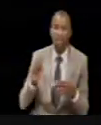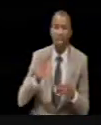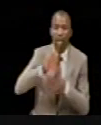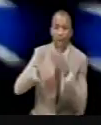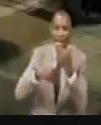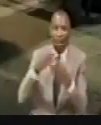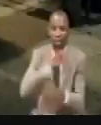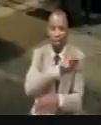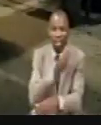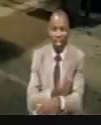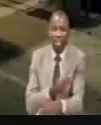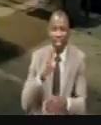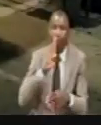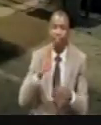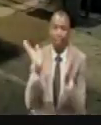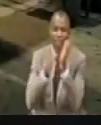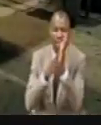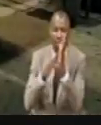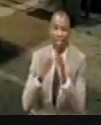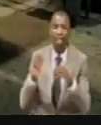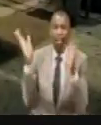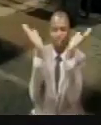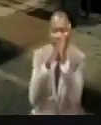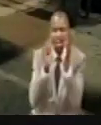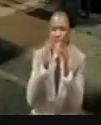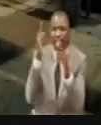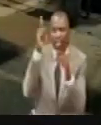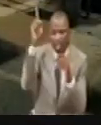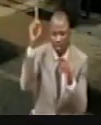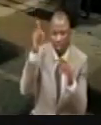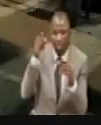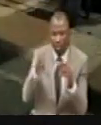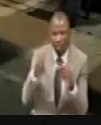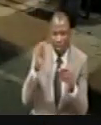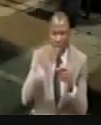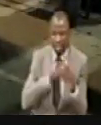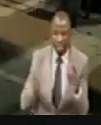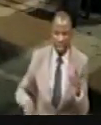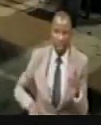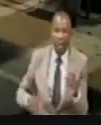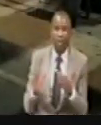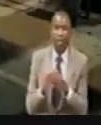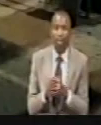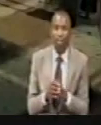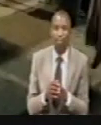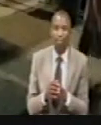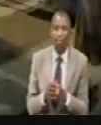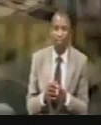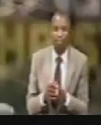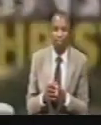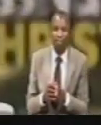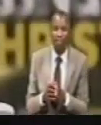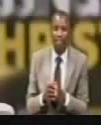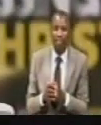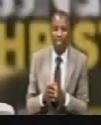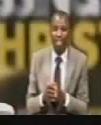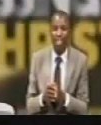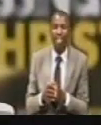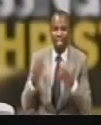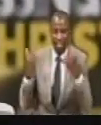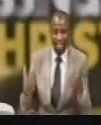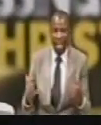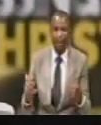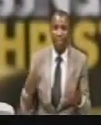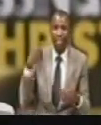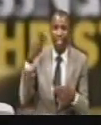God has done it in my life. May the name of the Lord Almighty be praised. Praise ye the Lord.